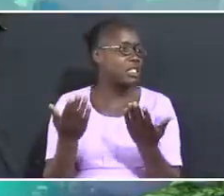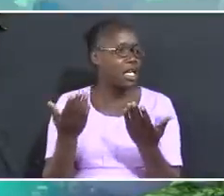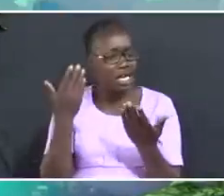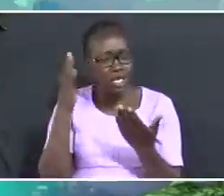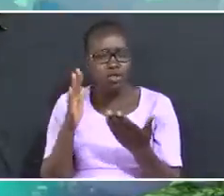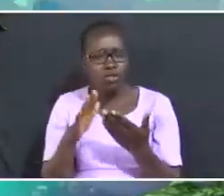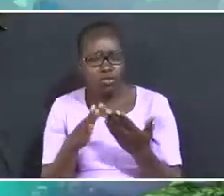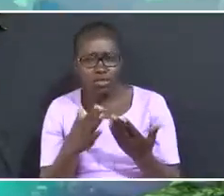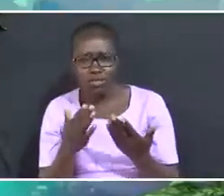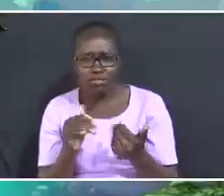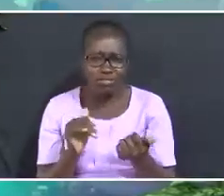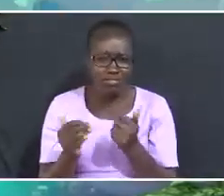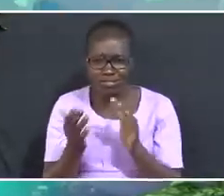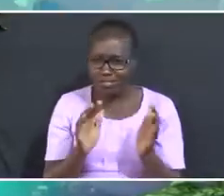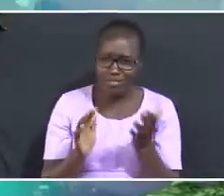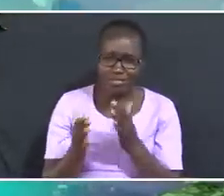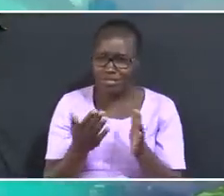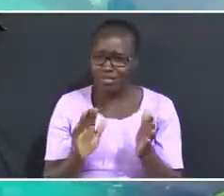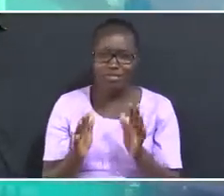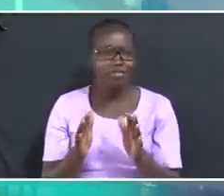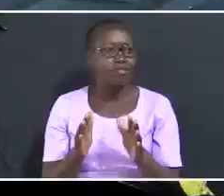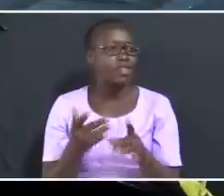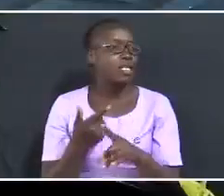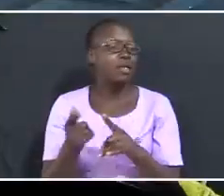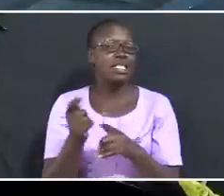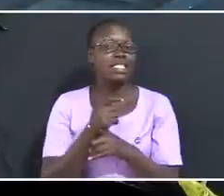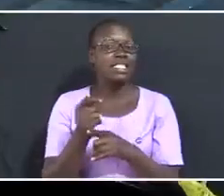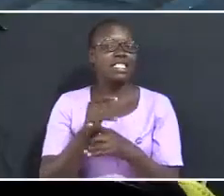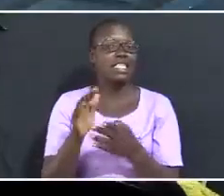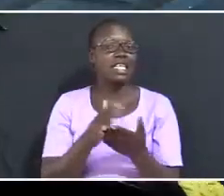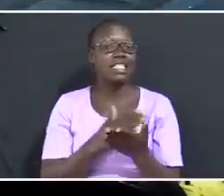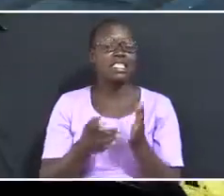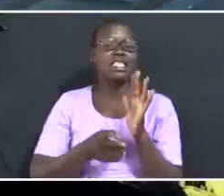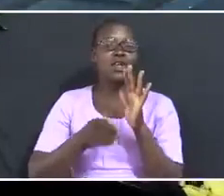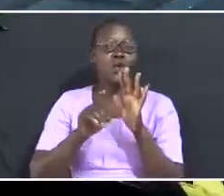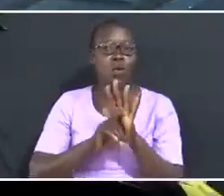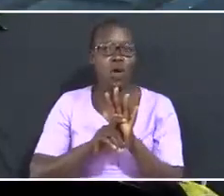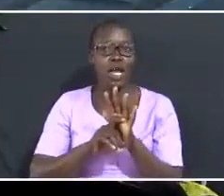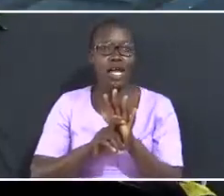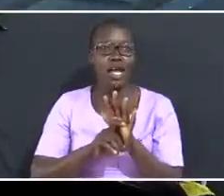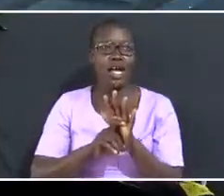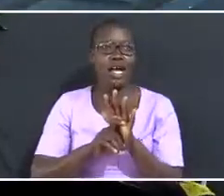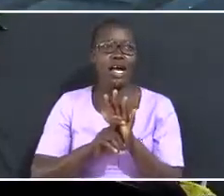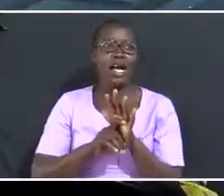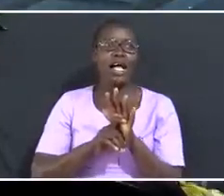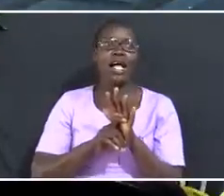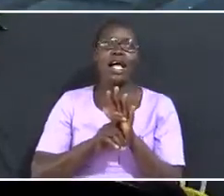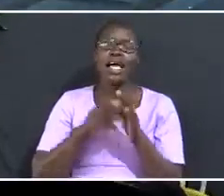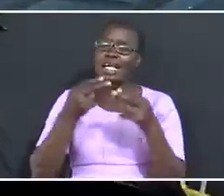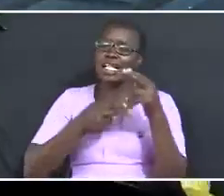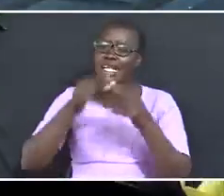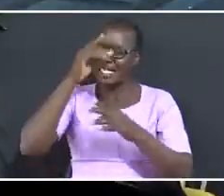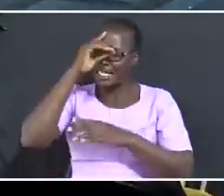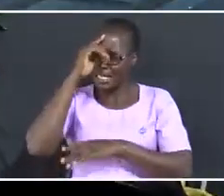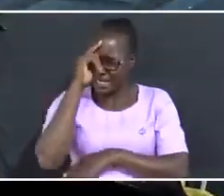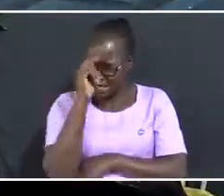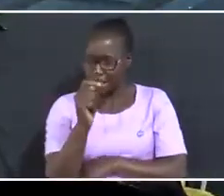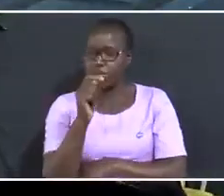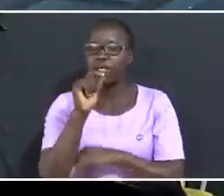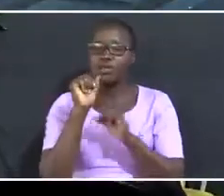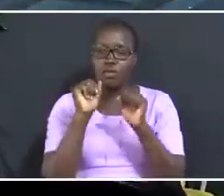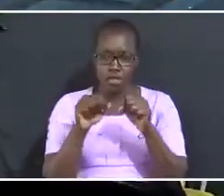I know training and singing in the choir needs the highest discipline